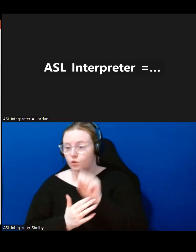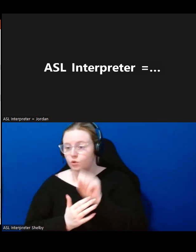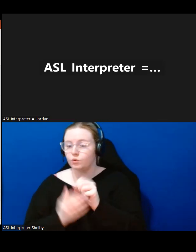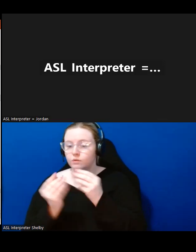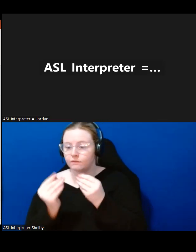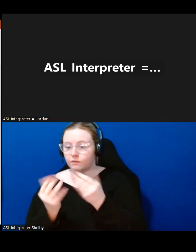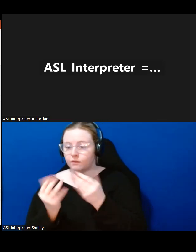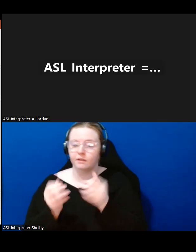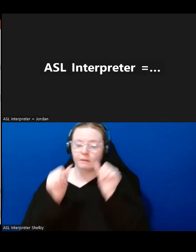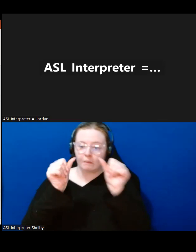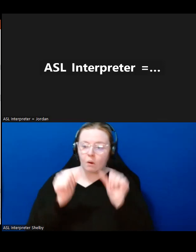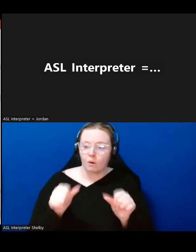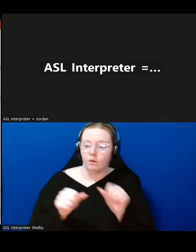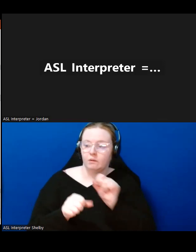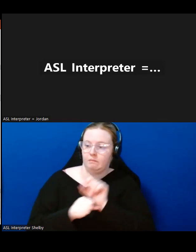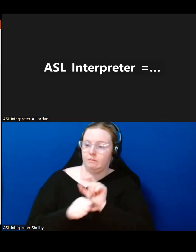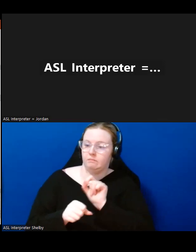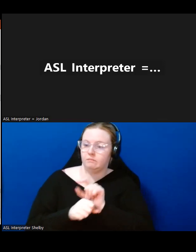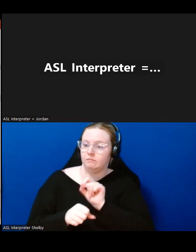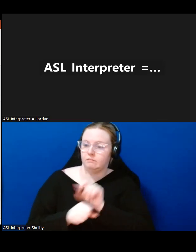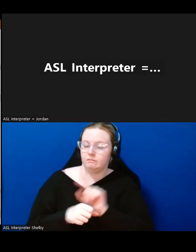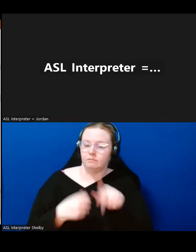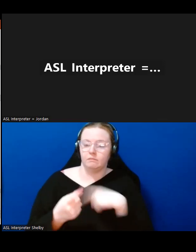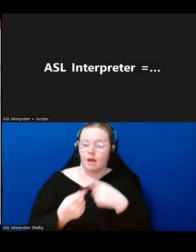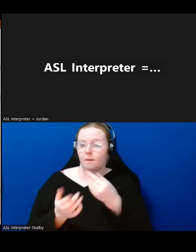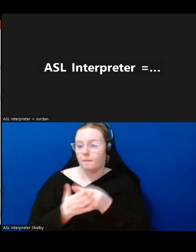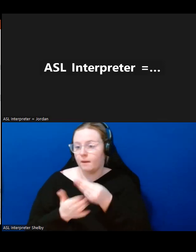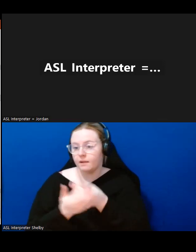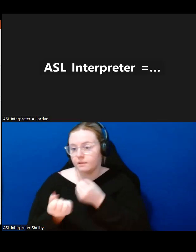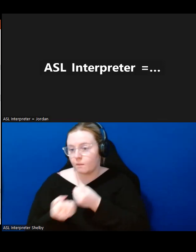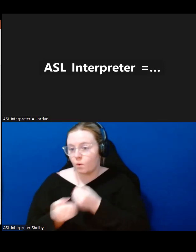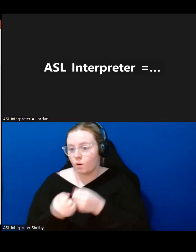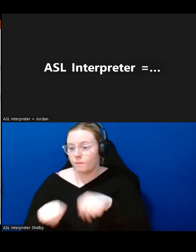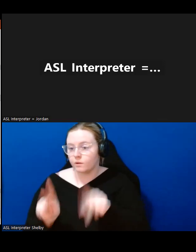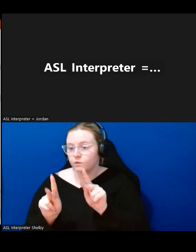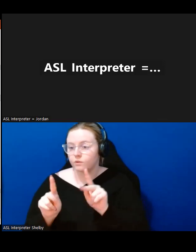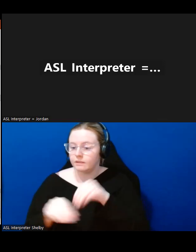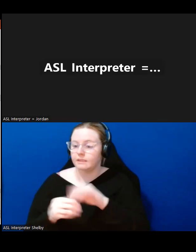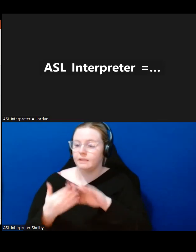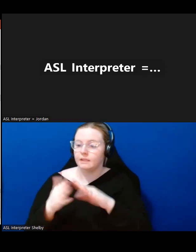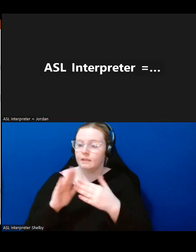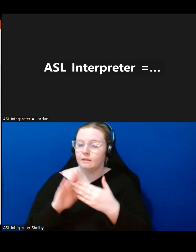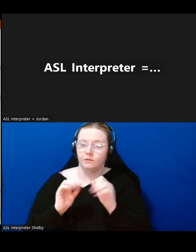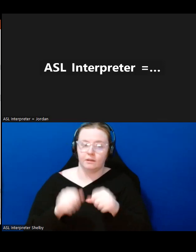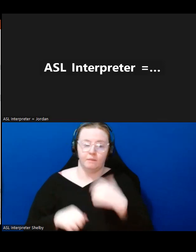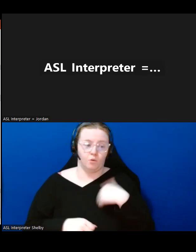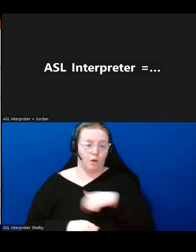bulletins, and that when we can share information about funding opportunities in the community, either through us,